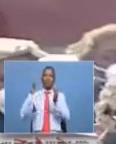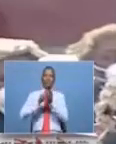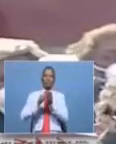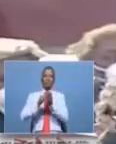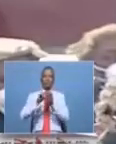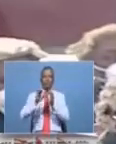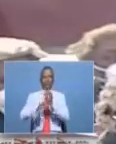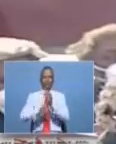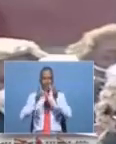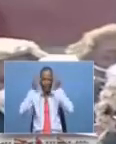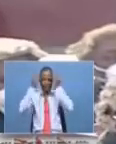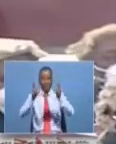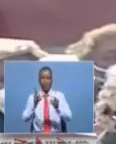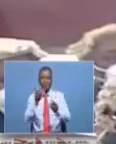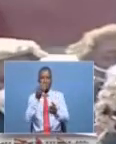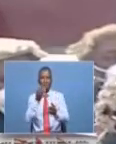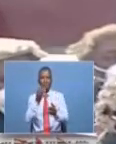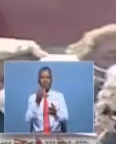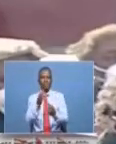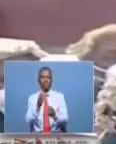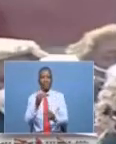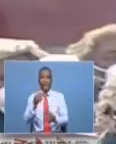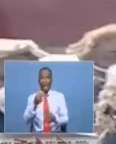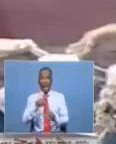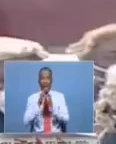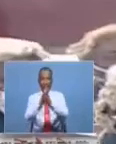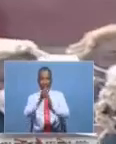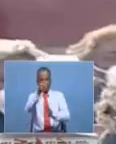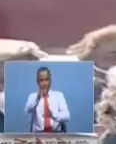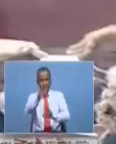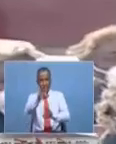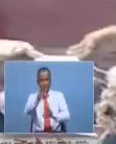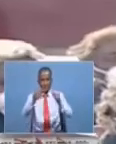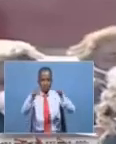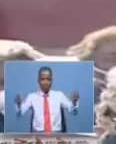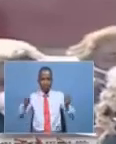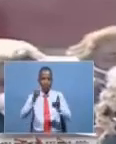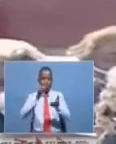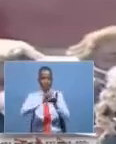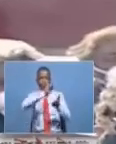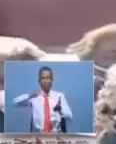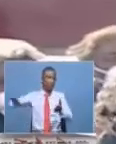determining an appeal. I pray that this application be dismissed.